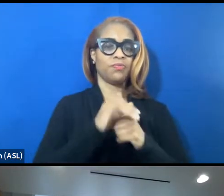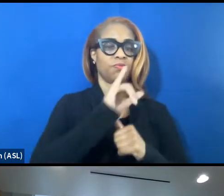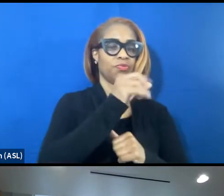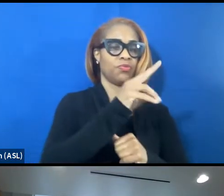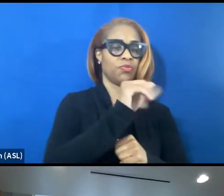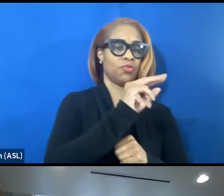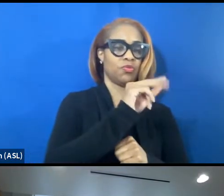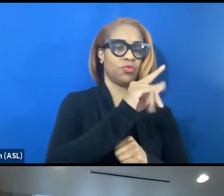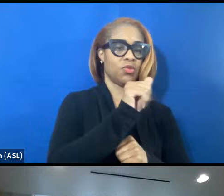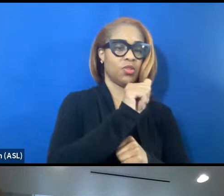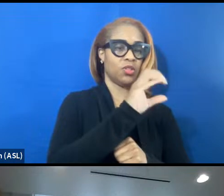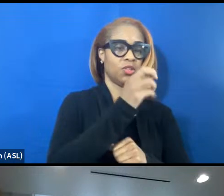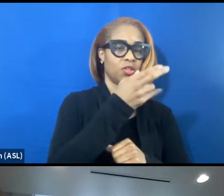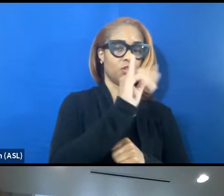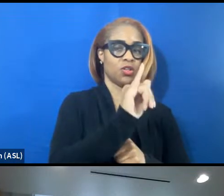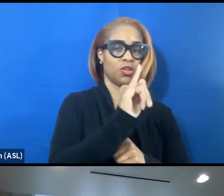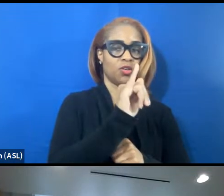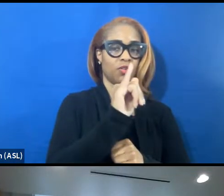curry